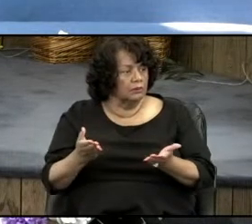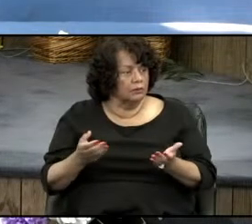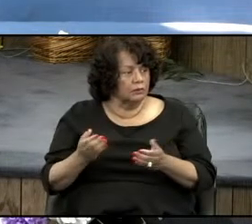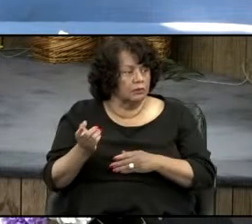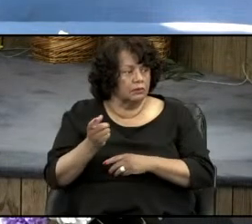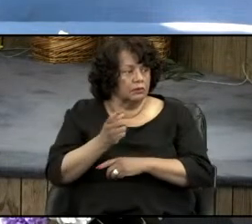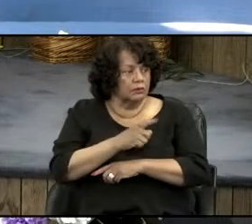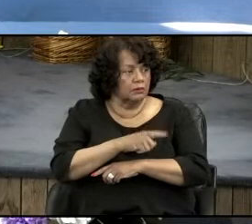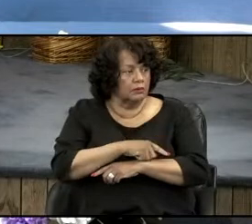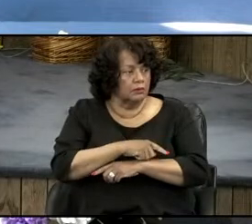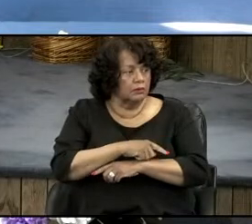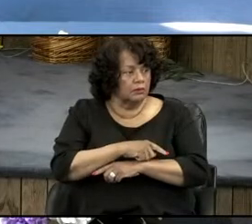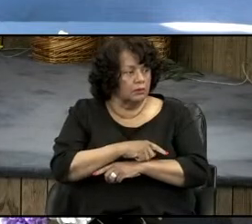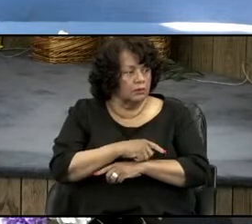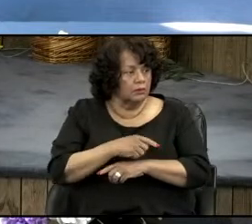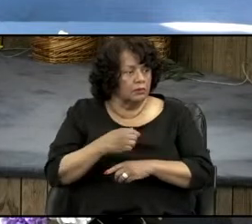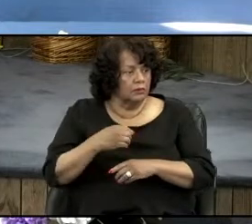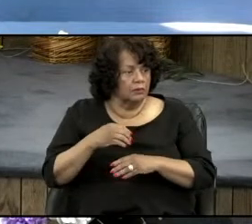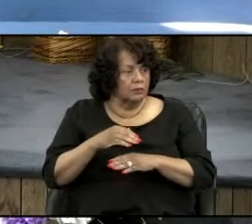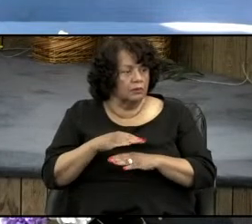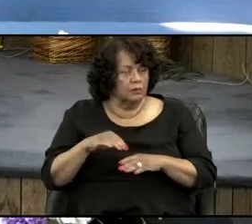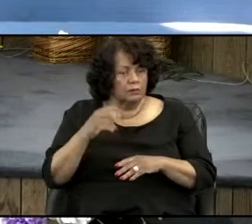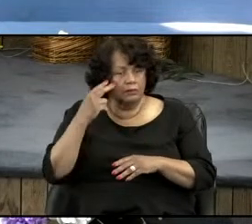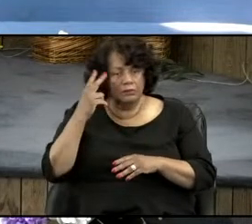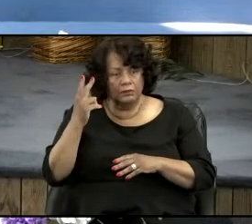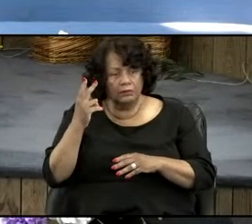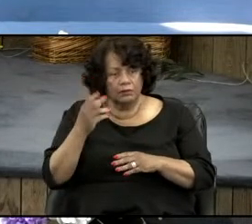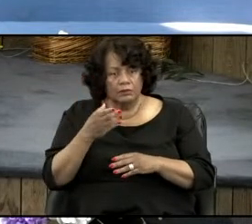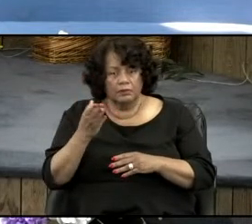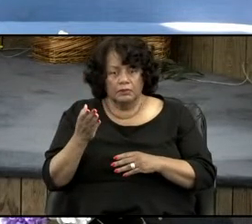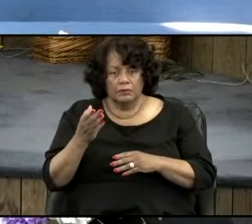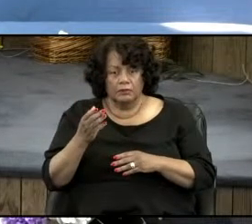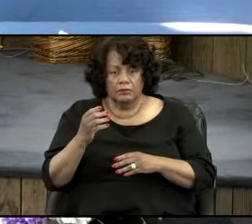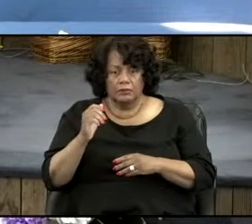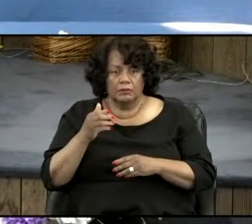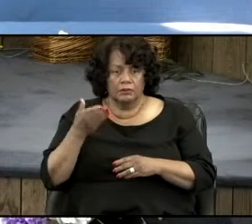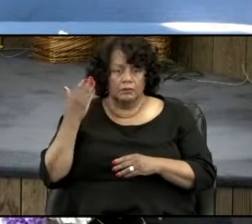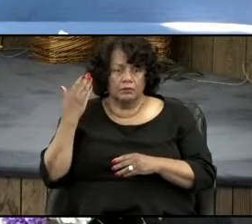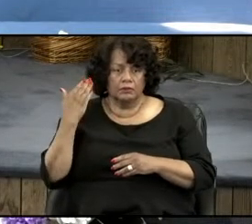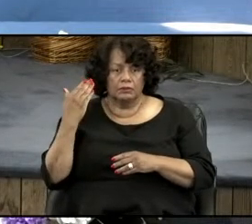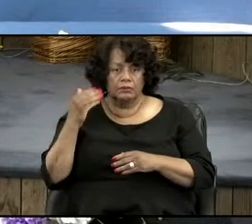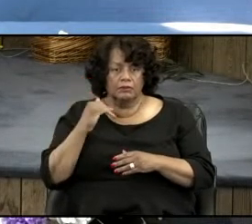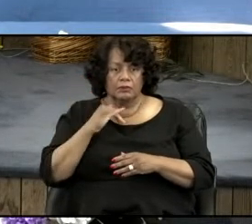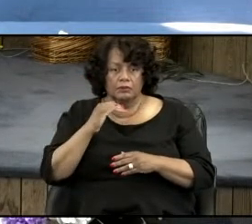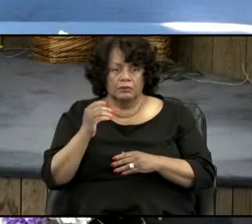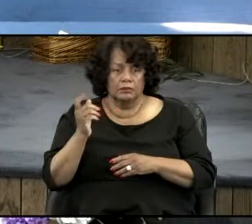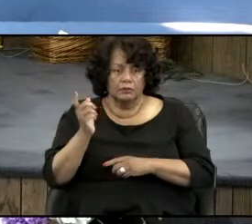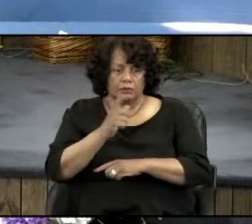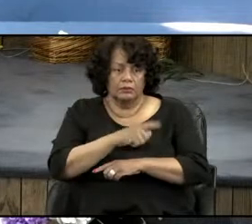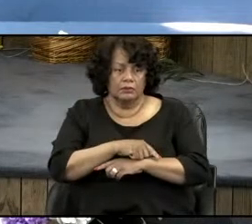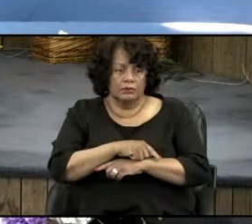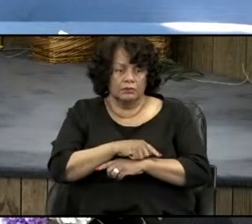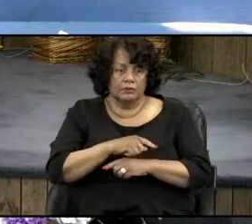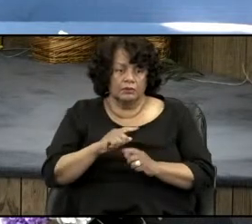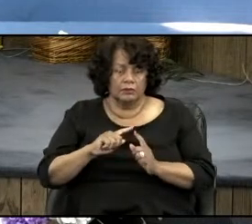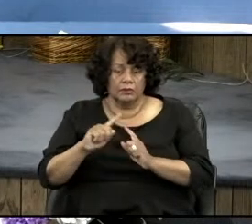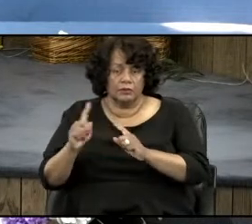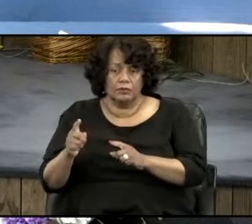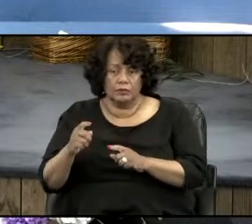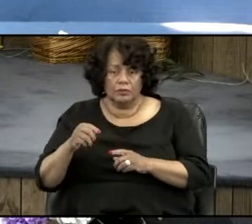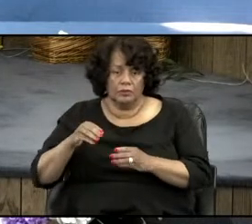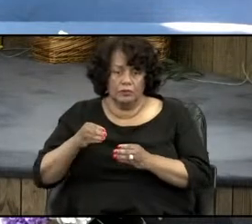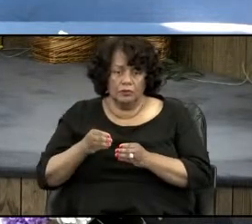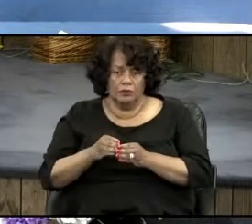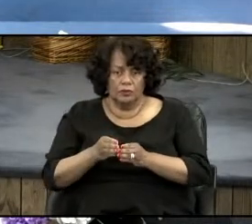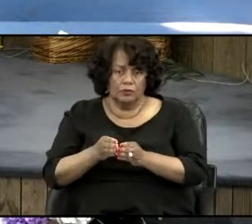I hadn't seen him. Well, tomorrow is the day to get out there on that boat. Amen. I'm